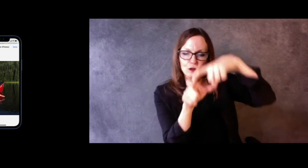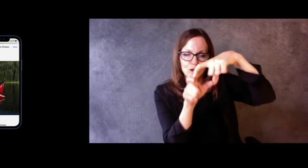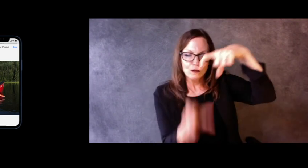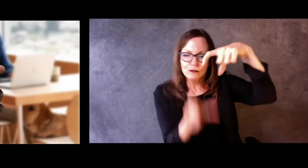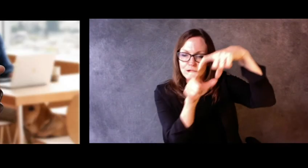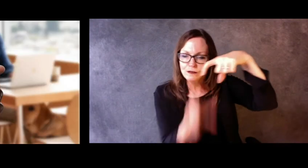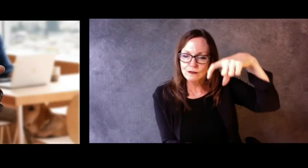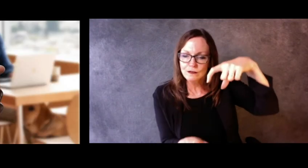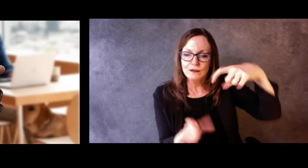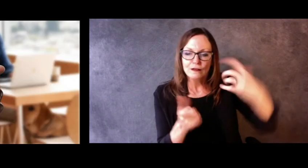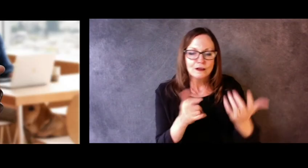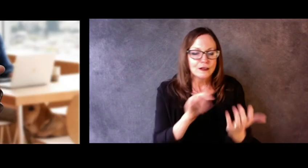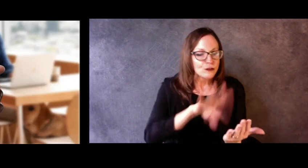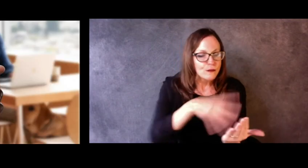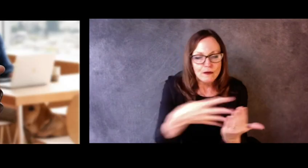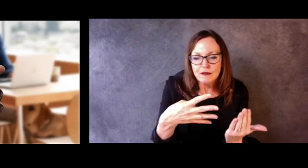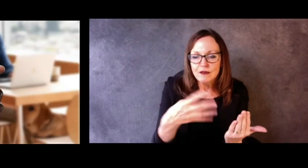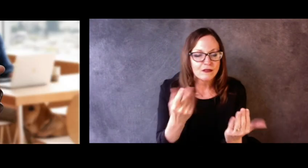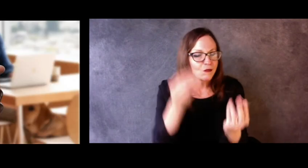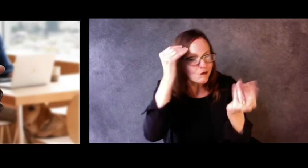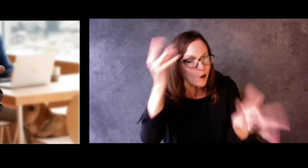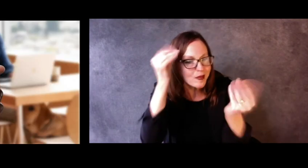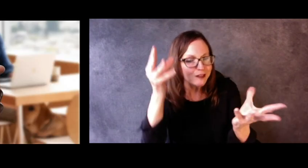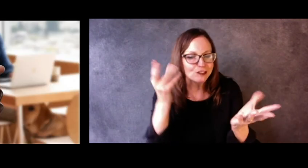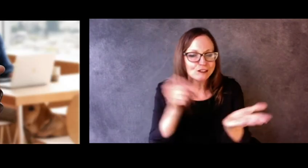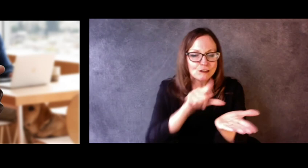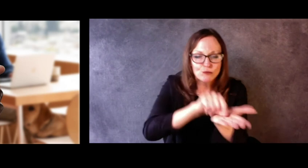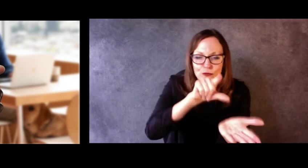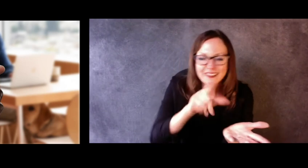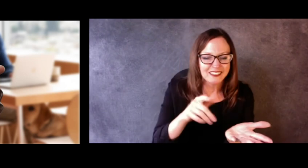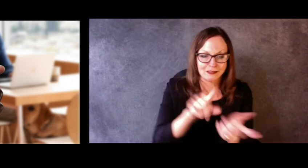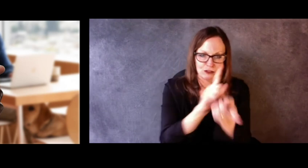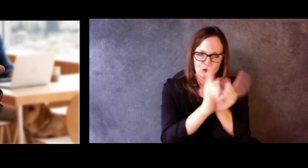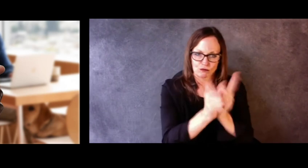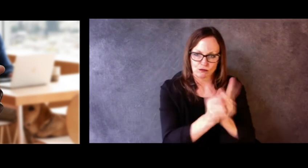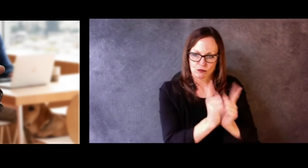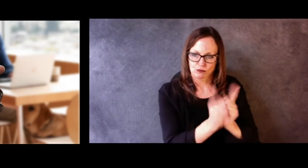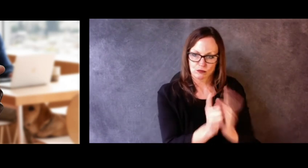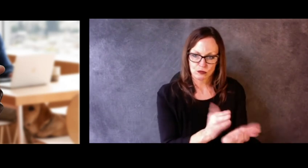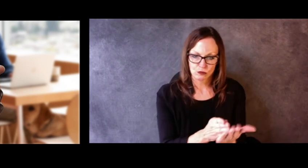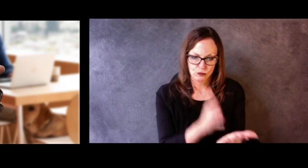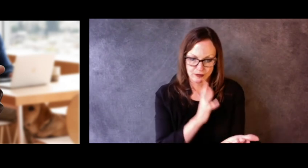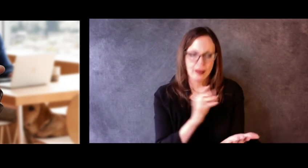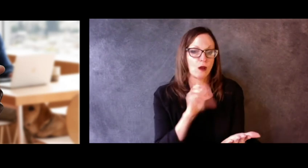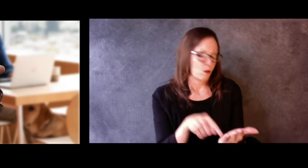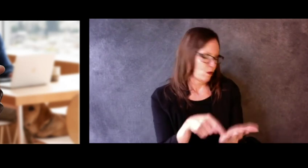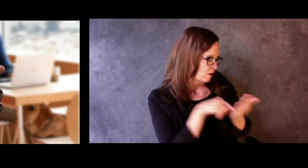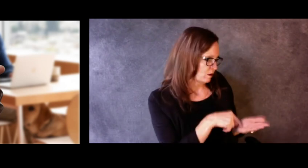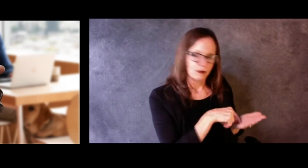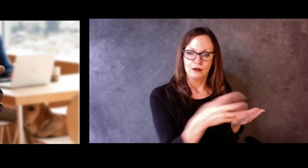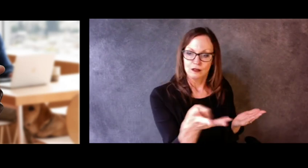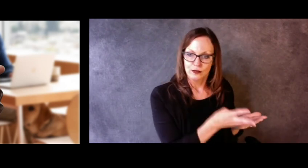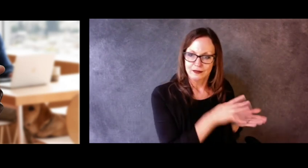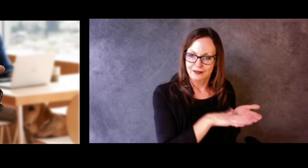headers. And another feature is called People Detection. Built into Magnifier, People Detection is a perfect